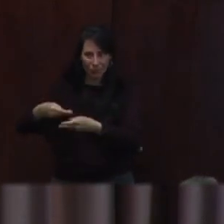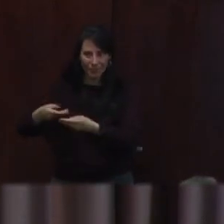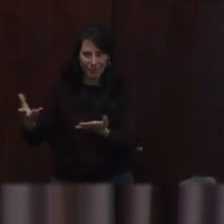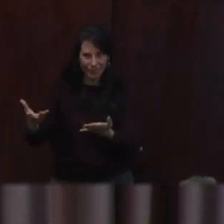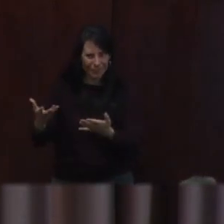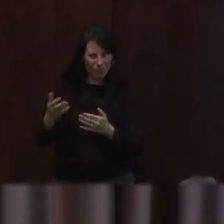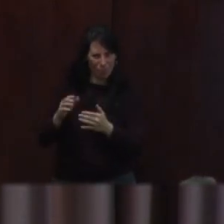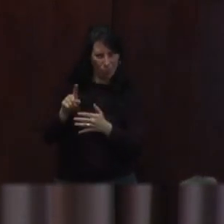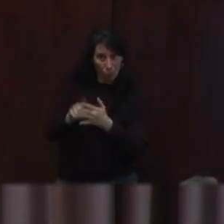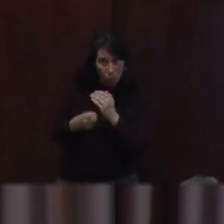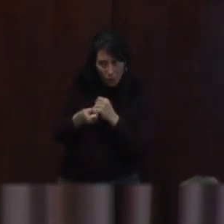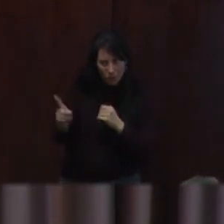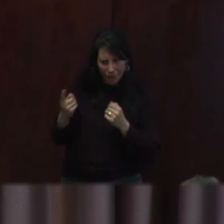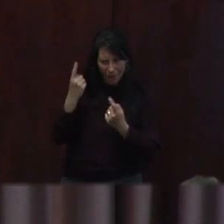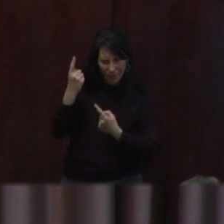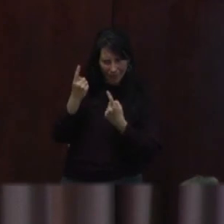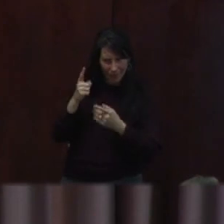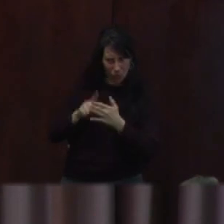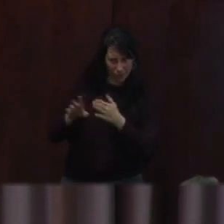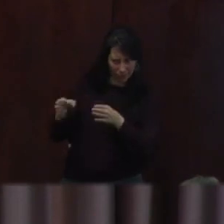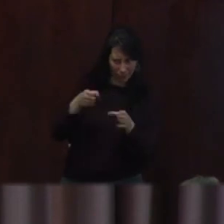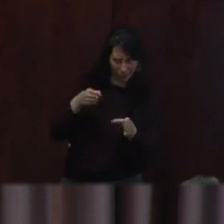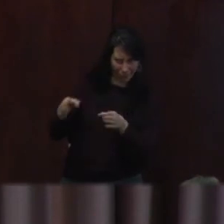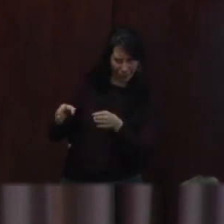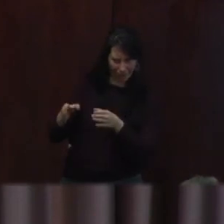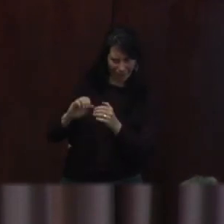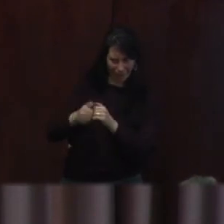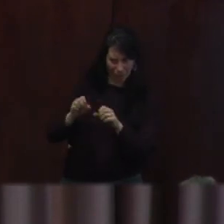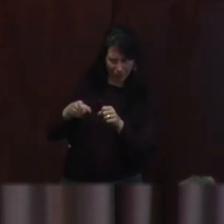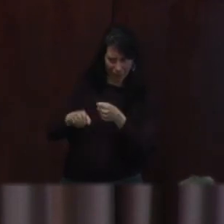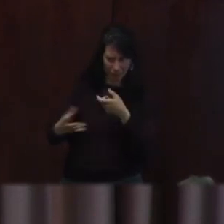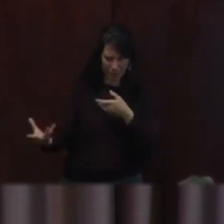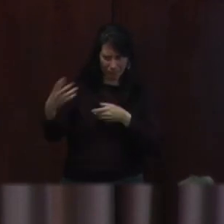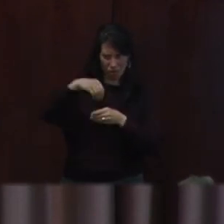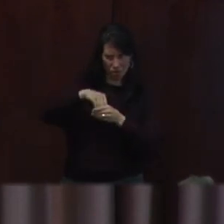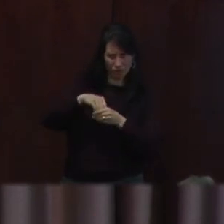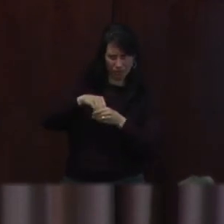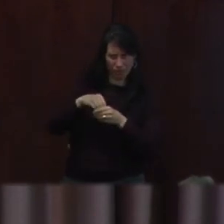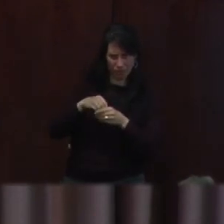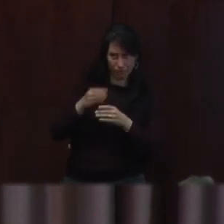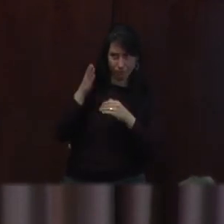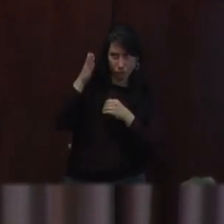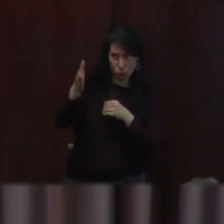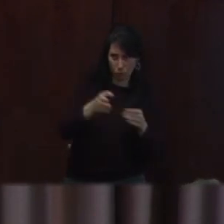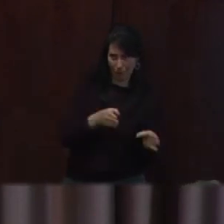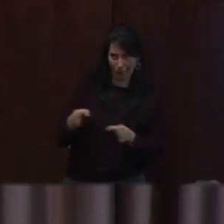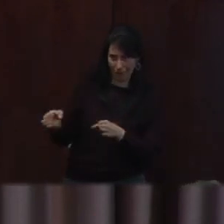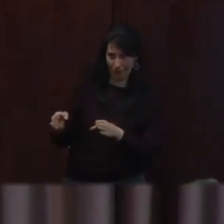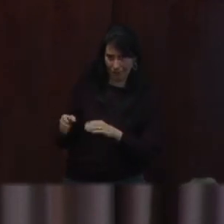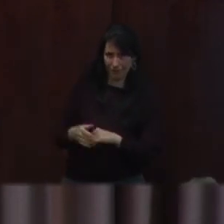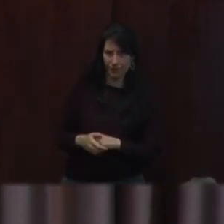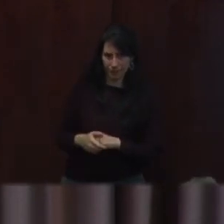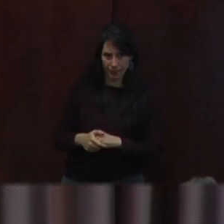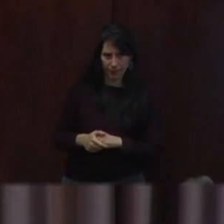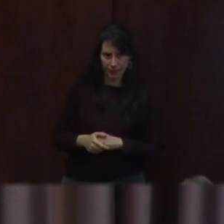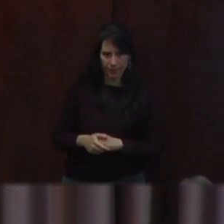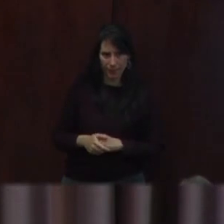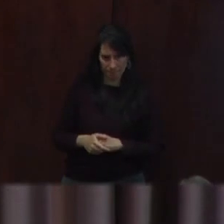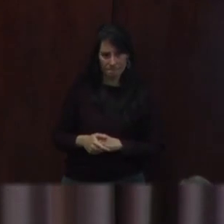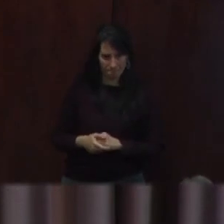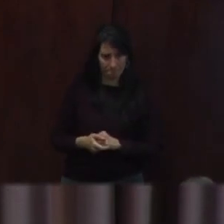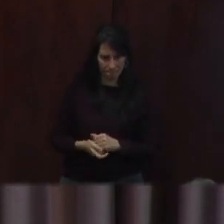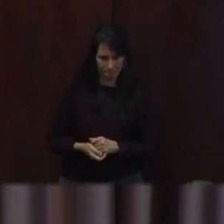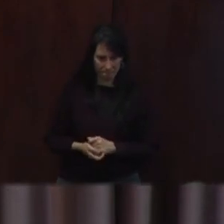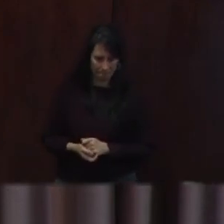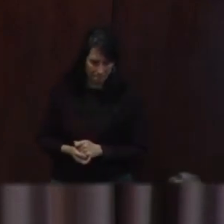kind of, part of the overall picture of what community capacity could look like? So I'm going to step back just a second and say that, yes, in